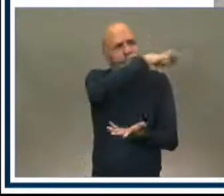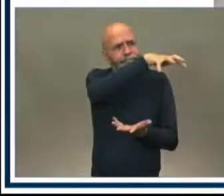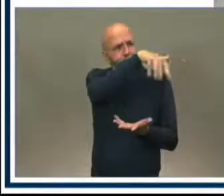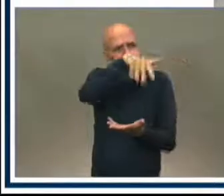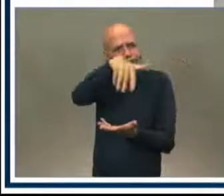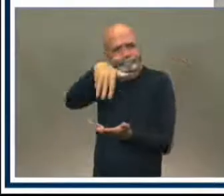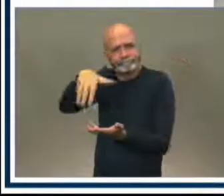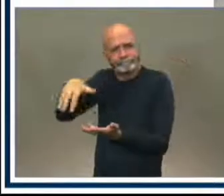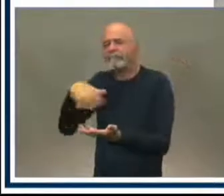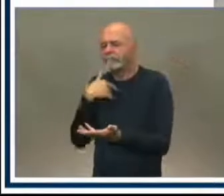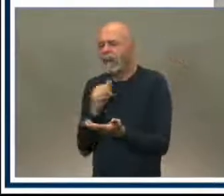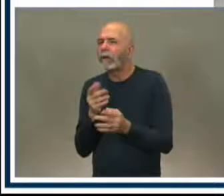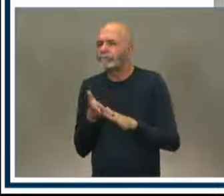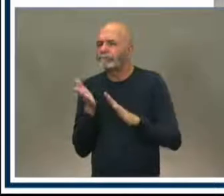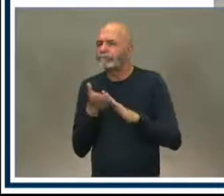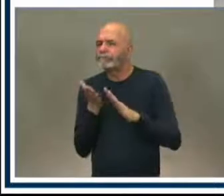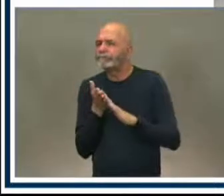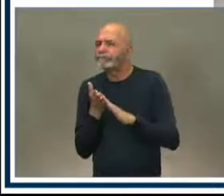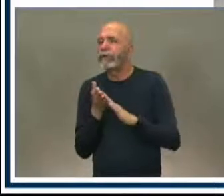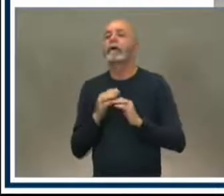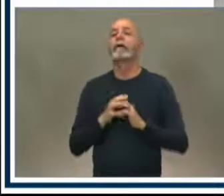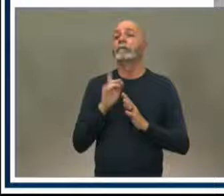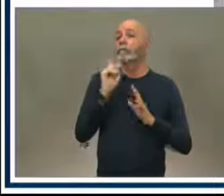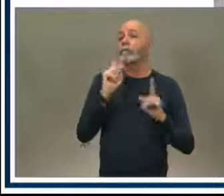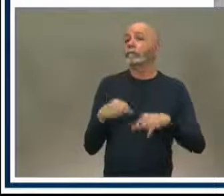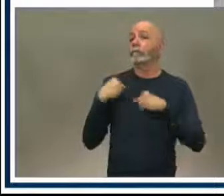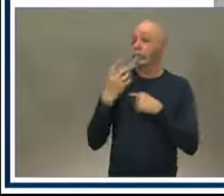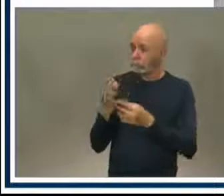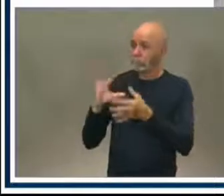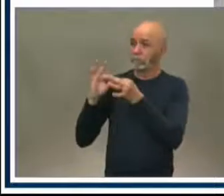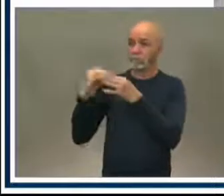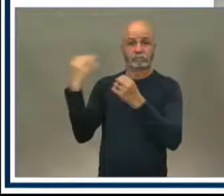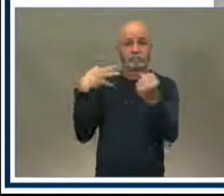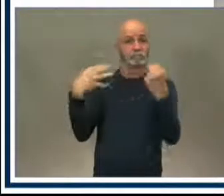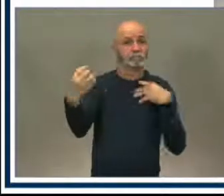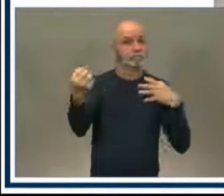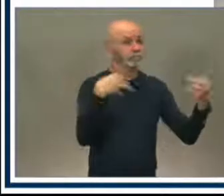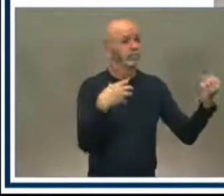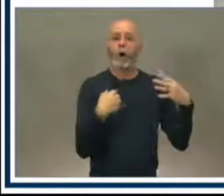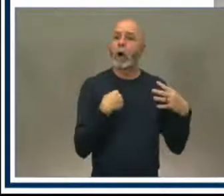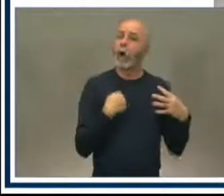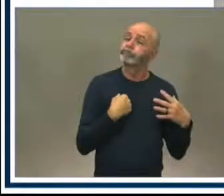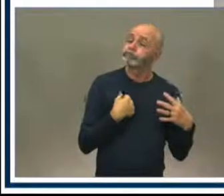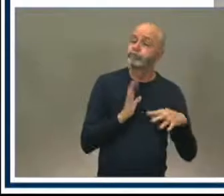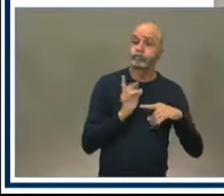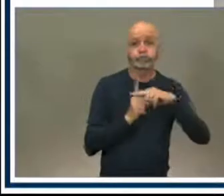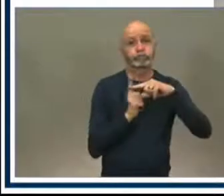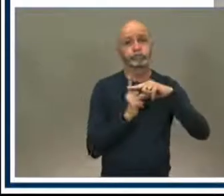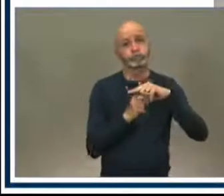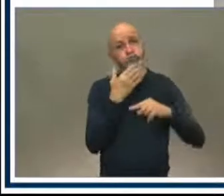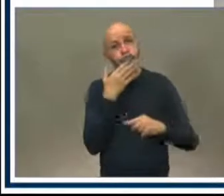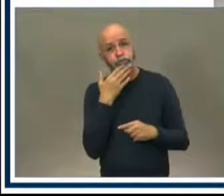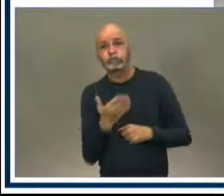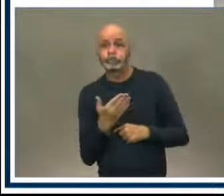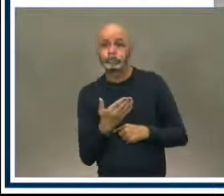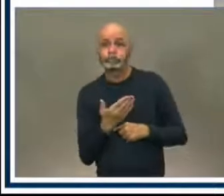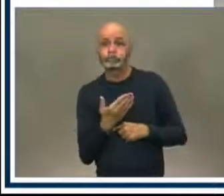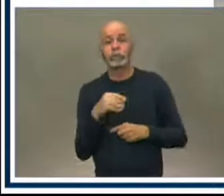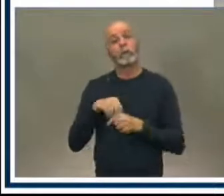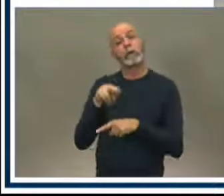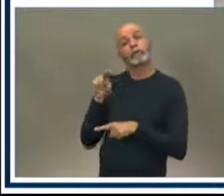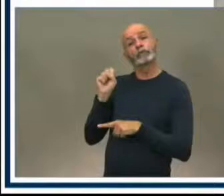have that have been reported to us are encouraging. Of the data we collected from the Nova Scotia Health